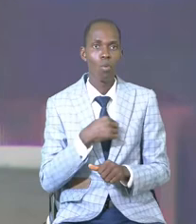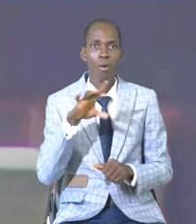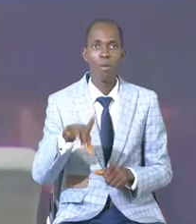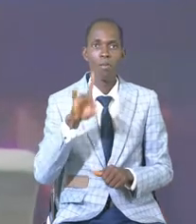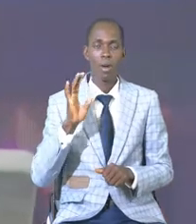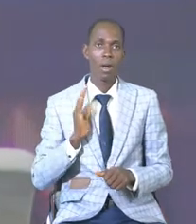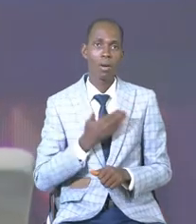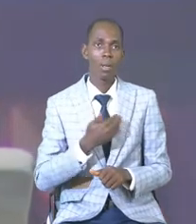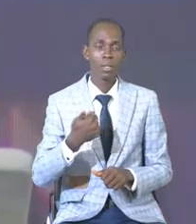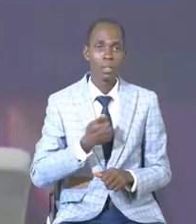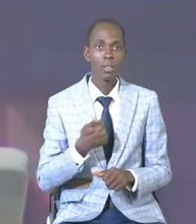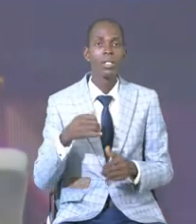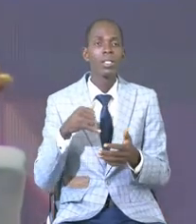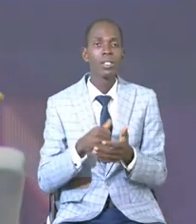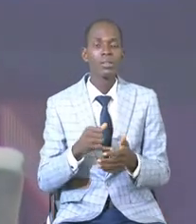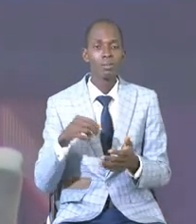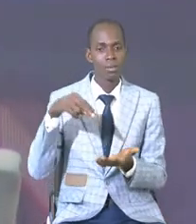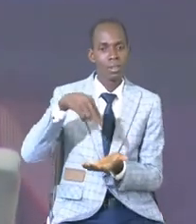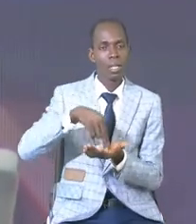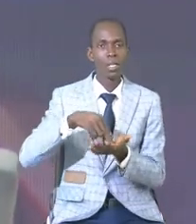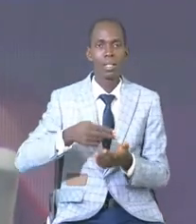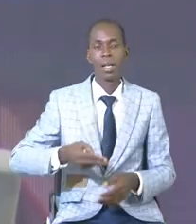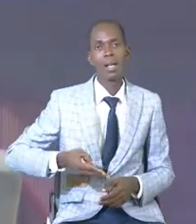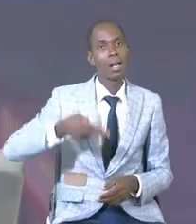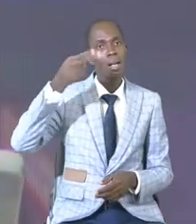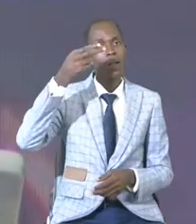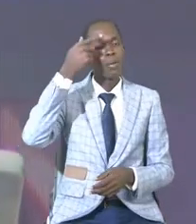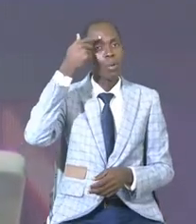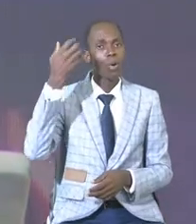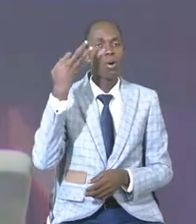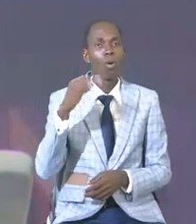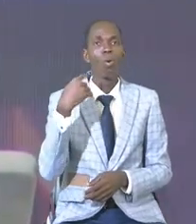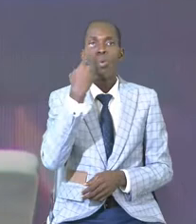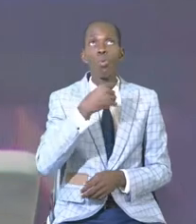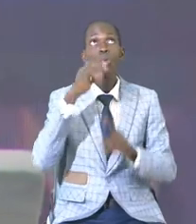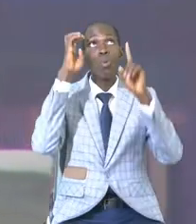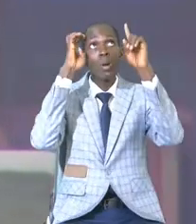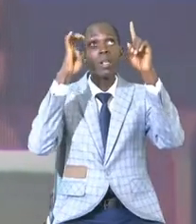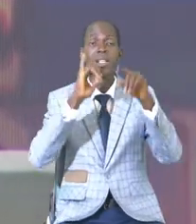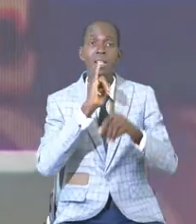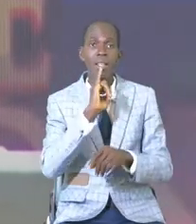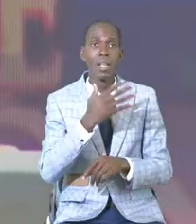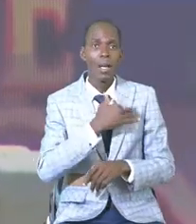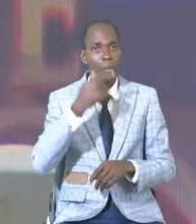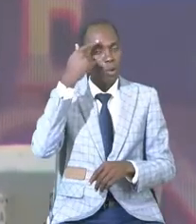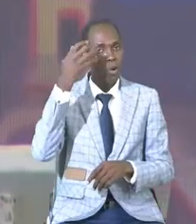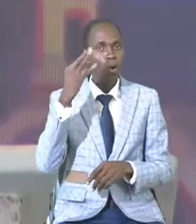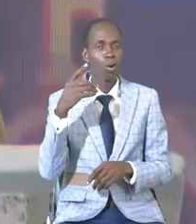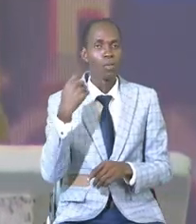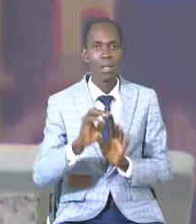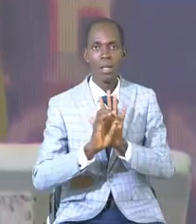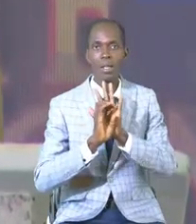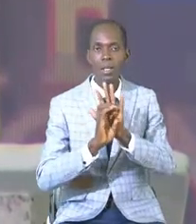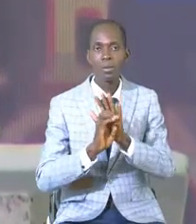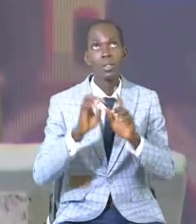stands shoulder high. Because of who he is and because of the model, the example he is